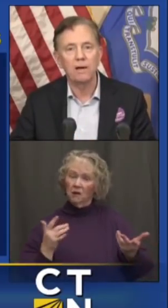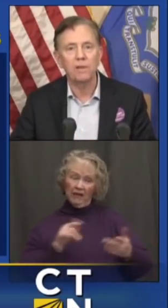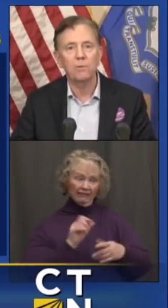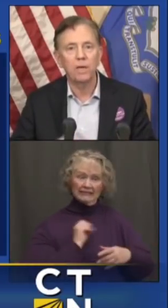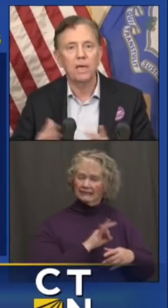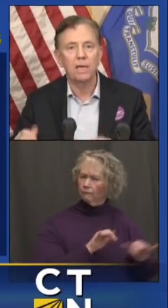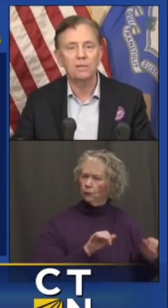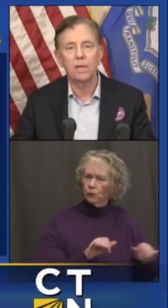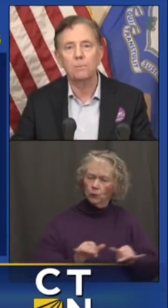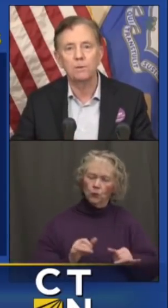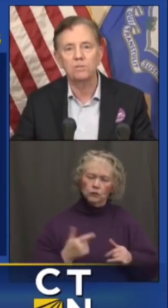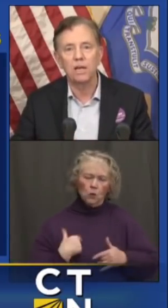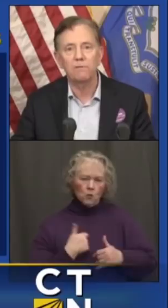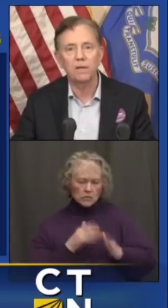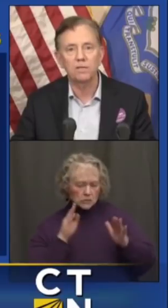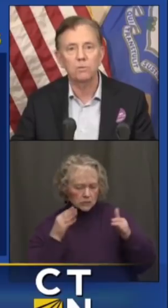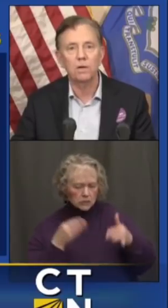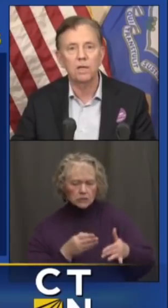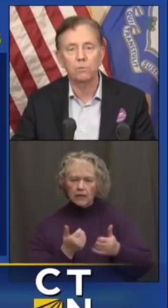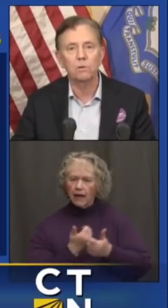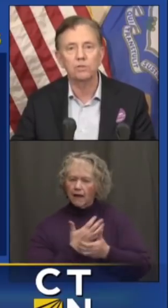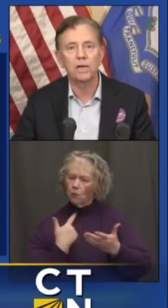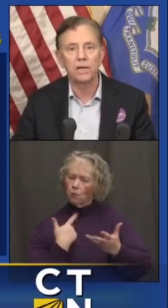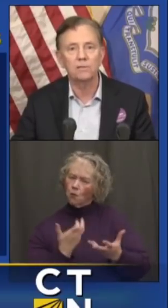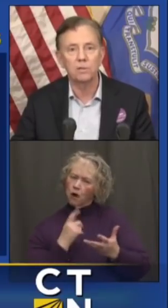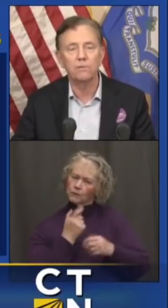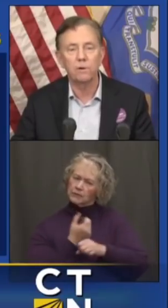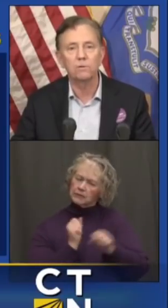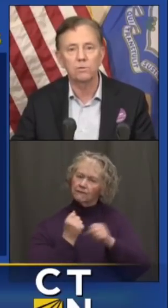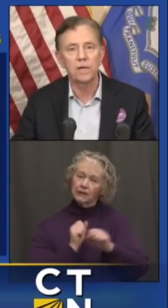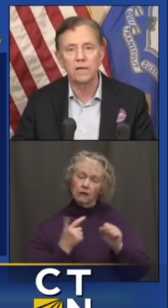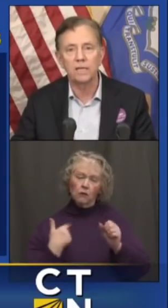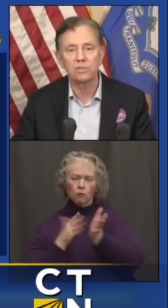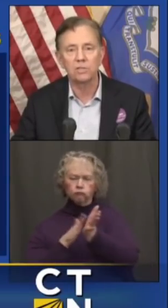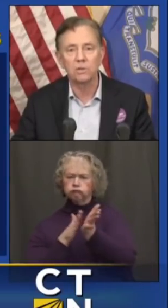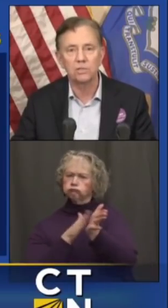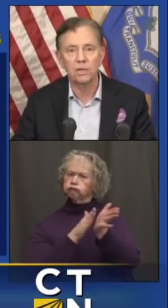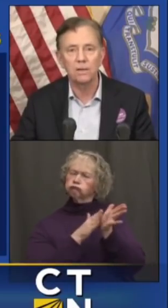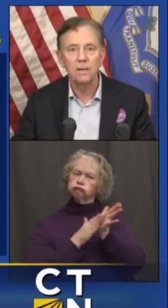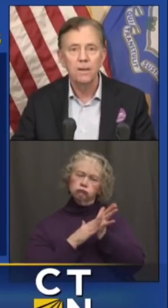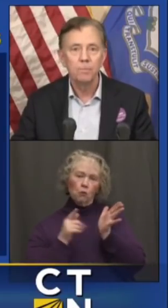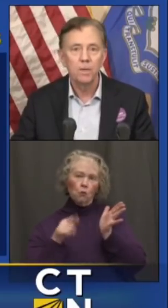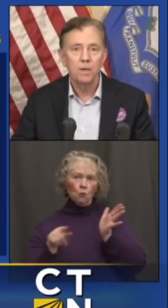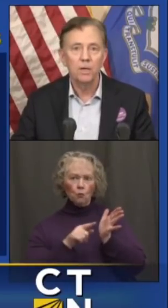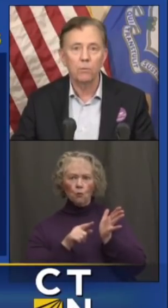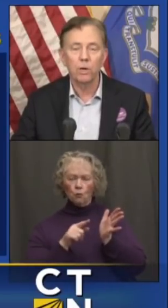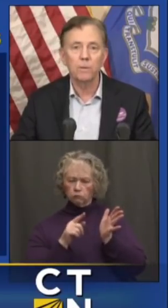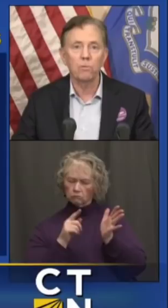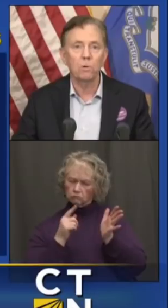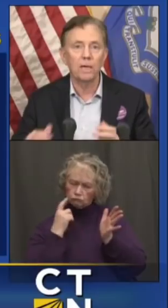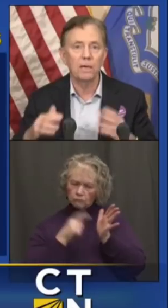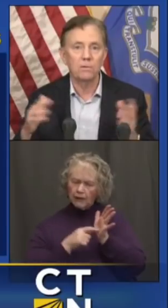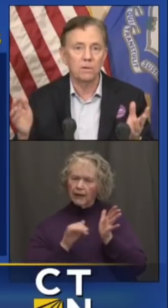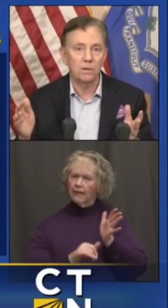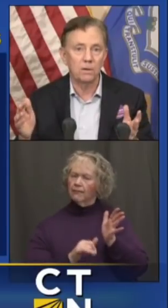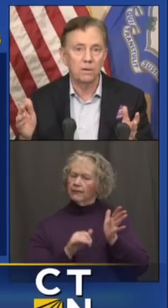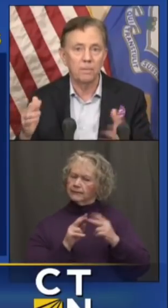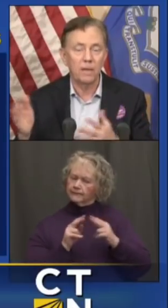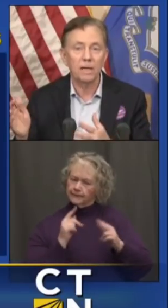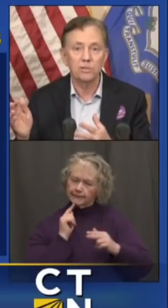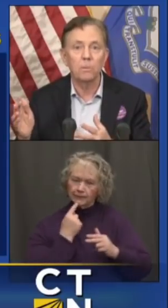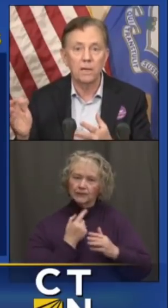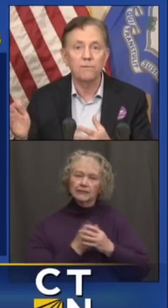605. That's 605 students out of 500,000. That's like 0.1%. It's about the